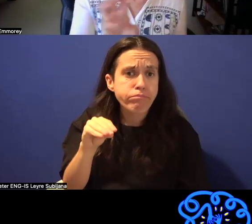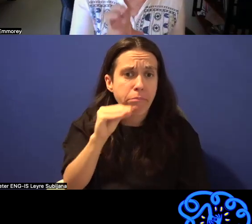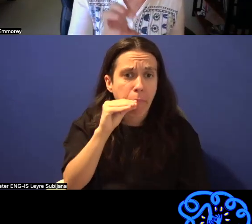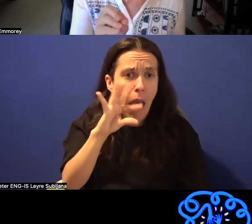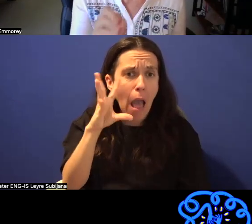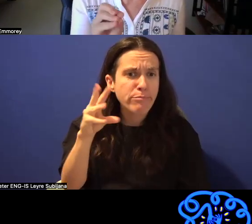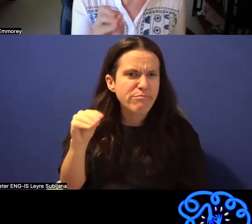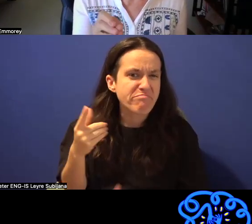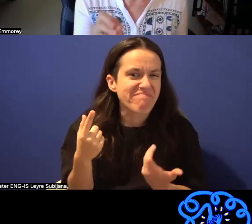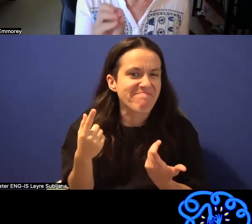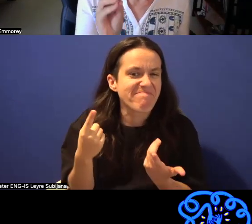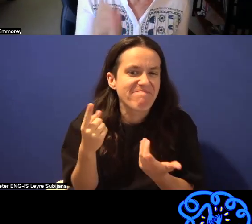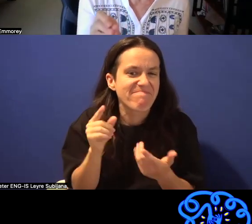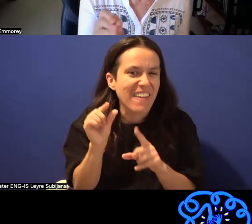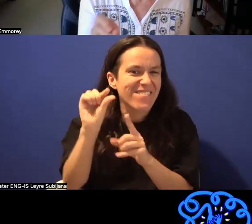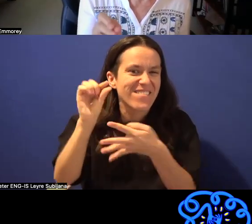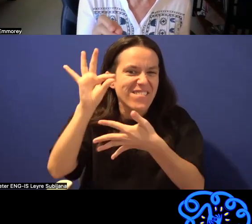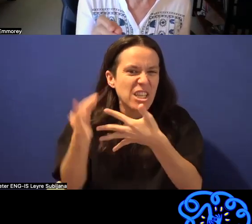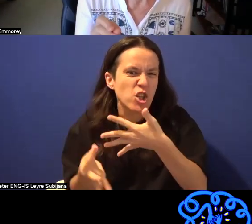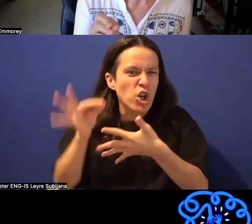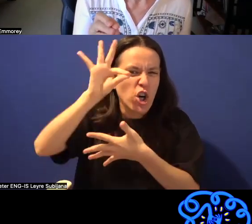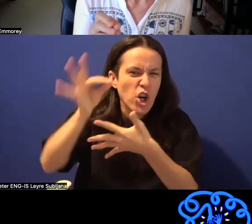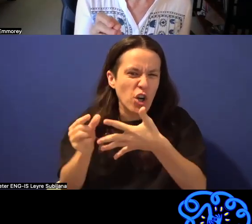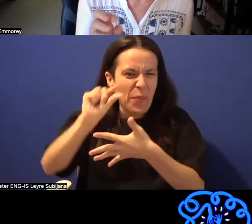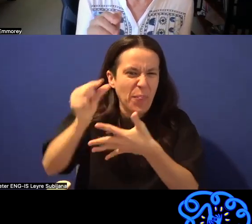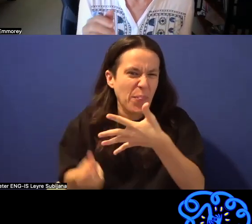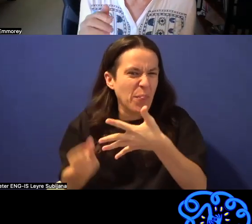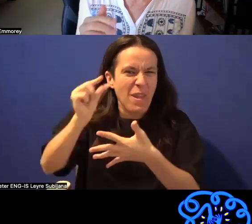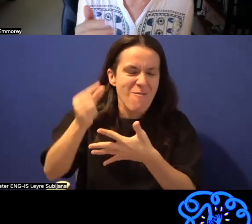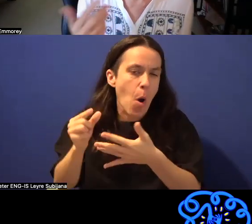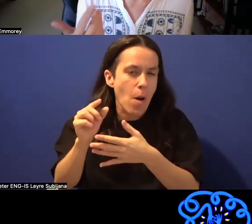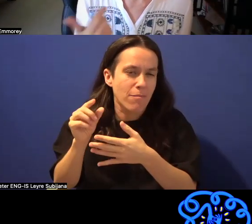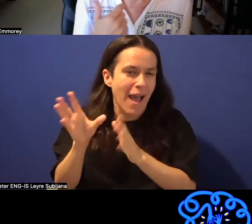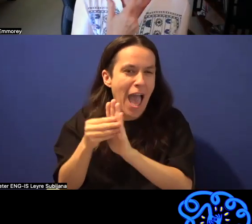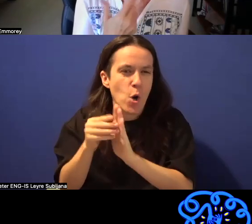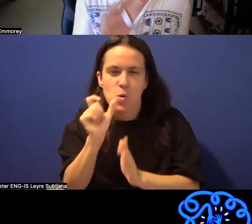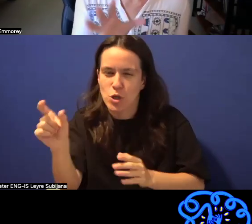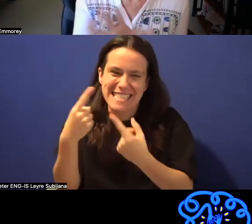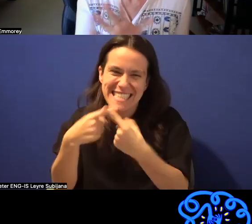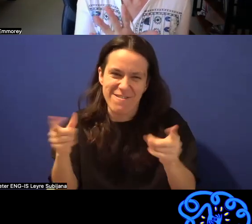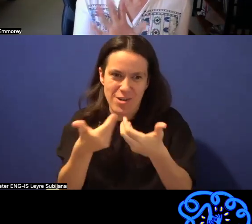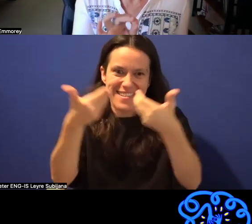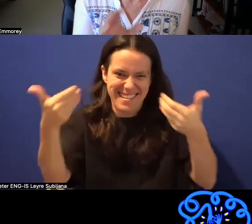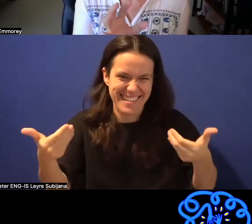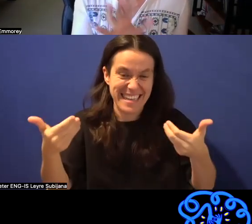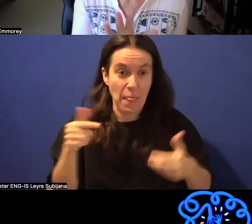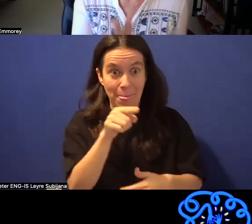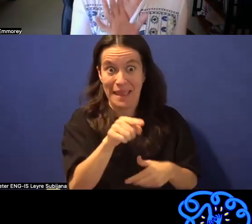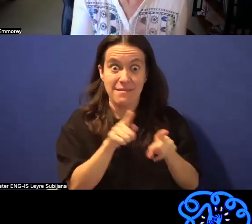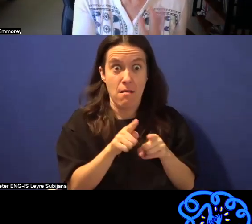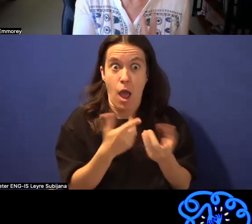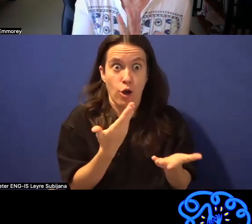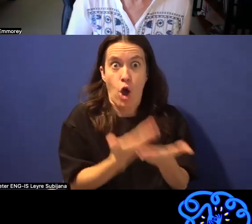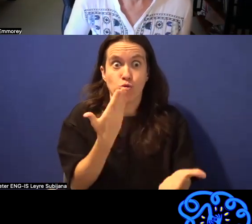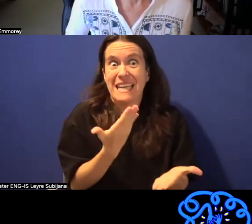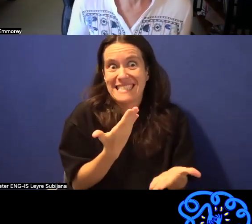organizing feature for these iconic words. Okay, and this kind of is almost objective data that ASL is a bit